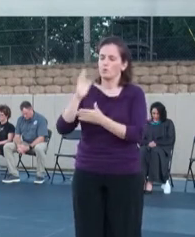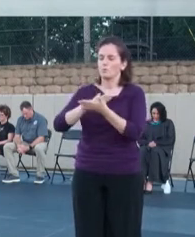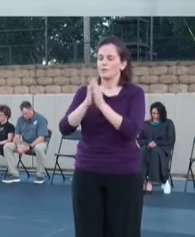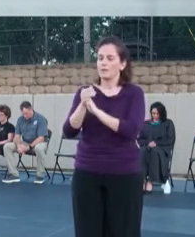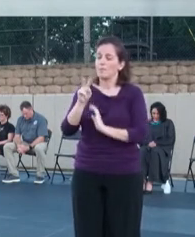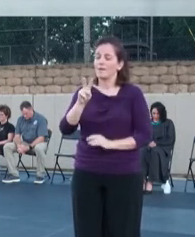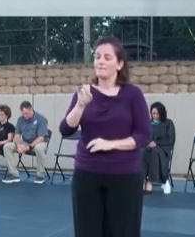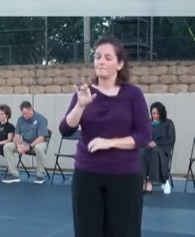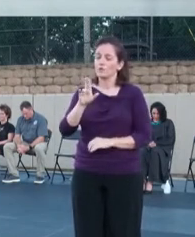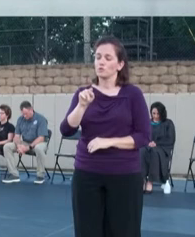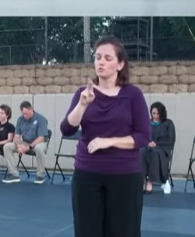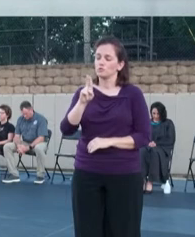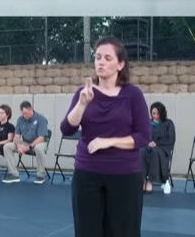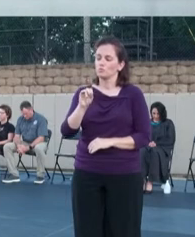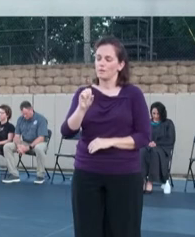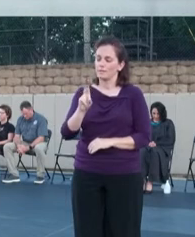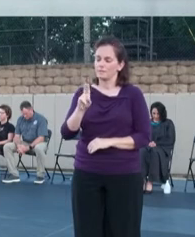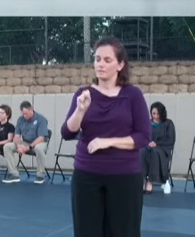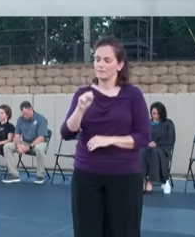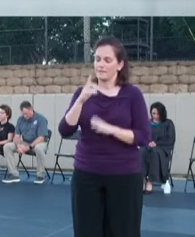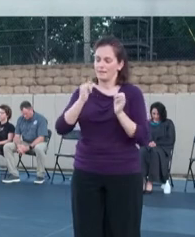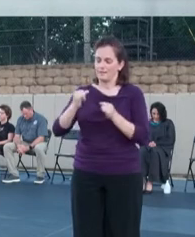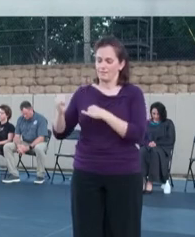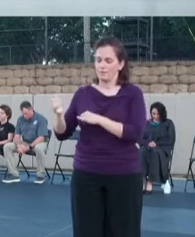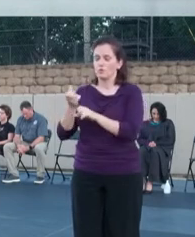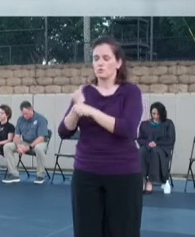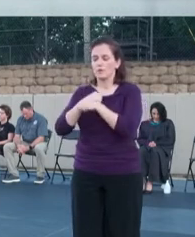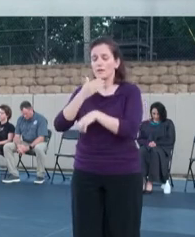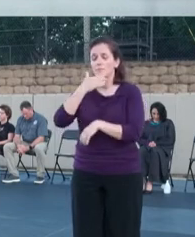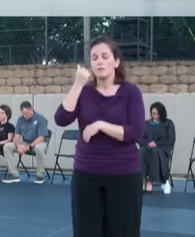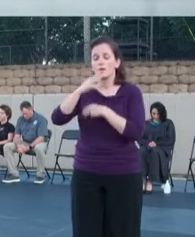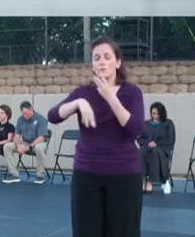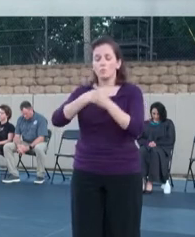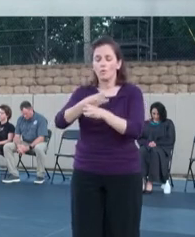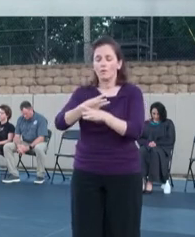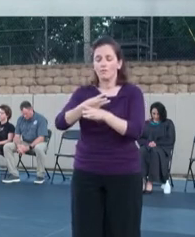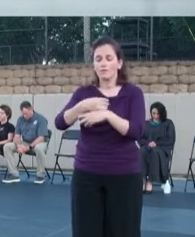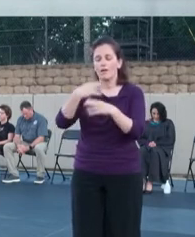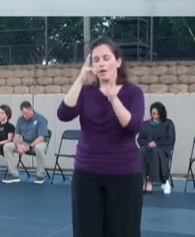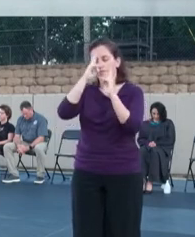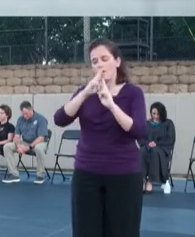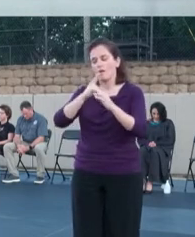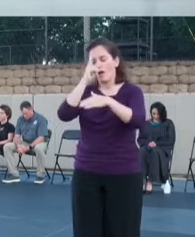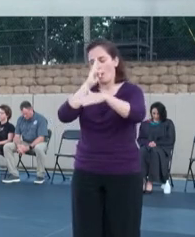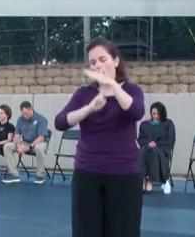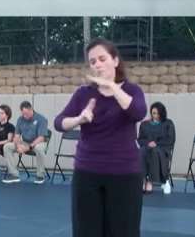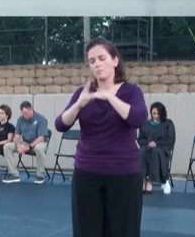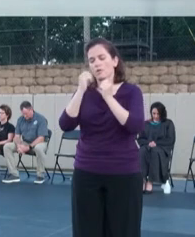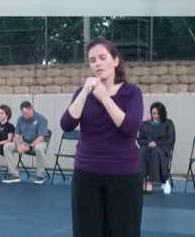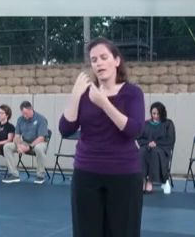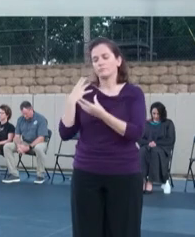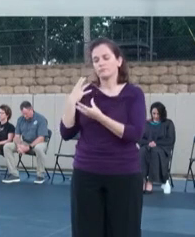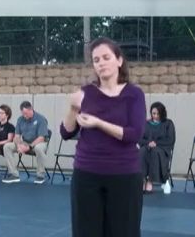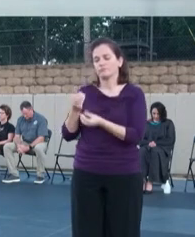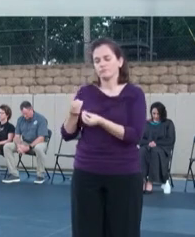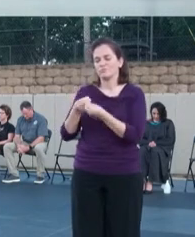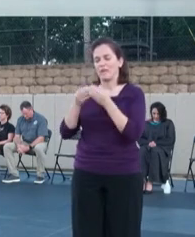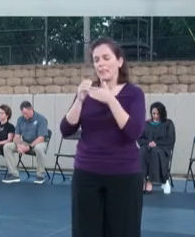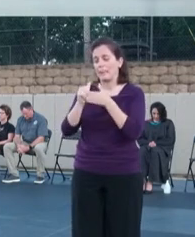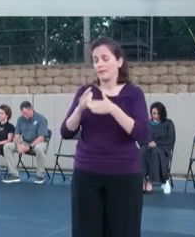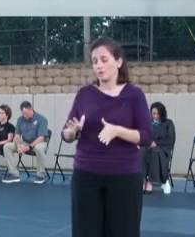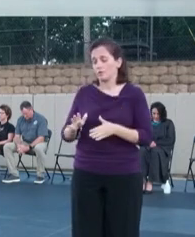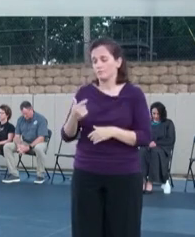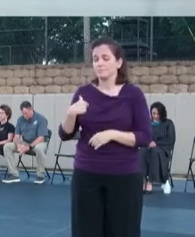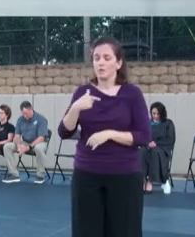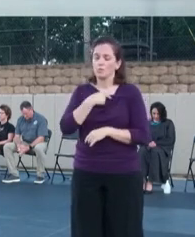in order to create a better world of humble and empathetic leaders. As we will all embark on our own versions